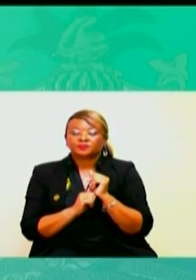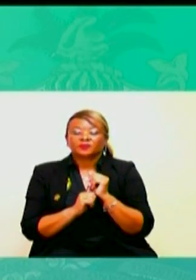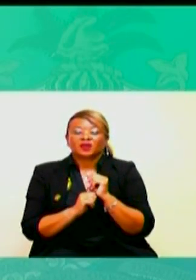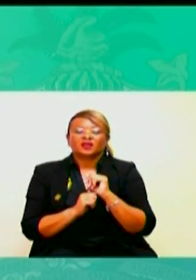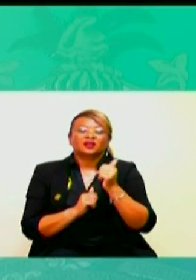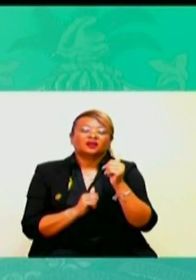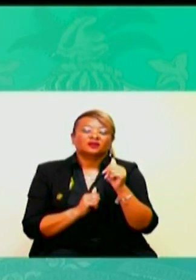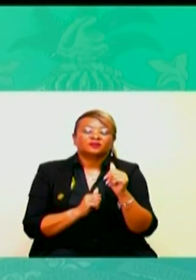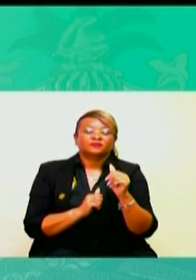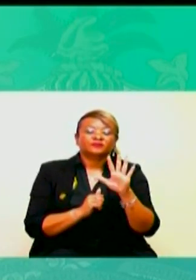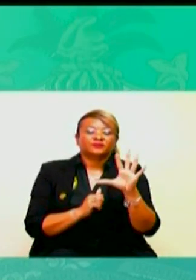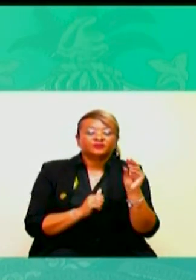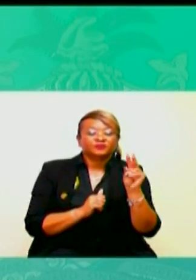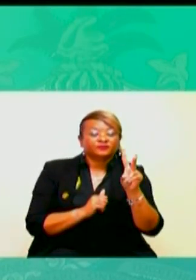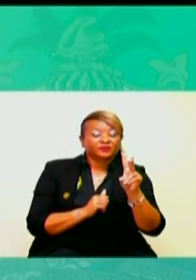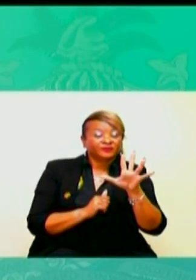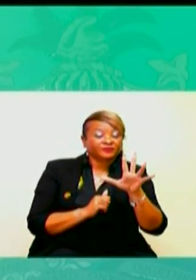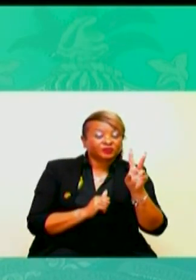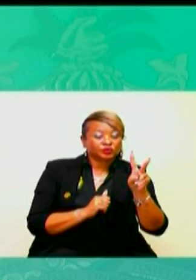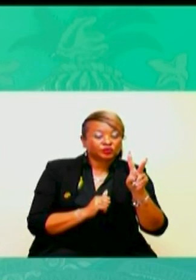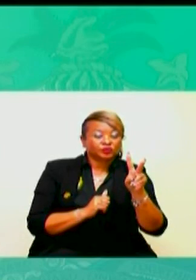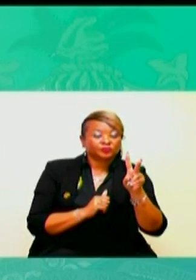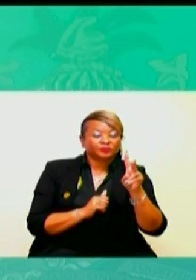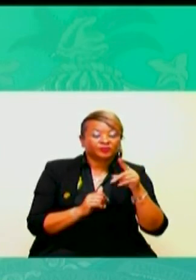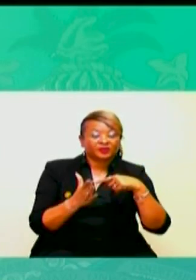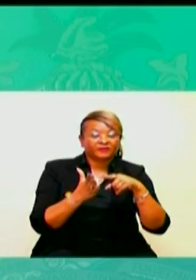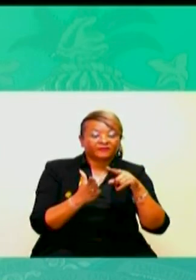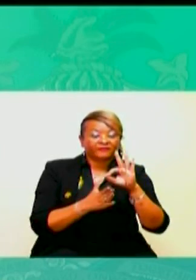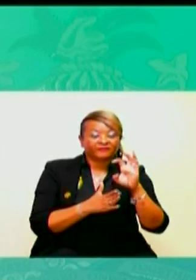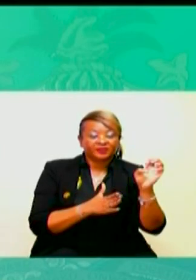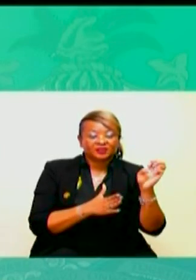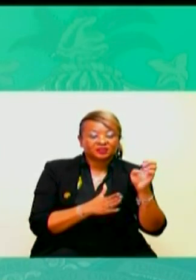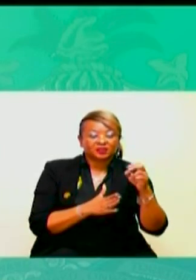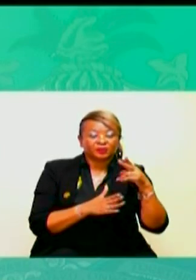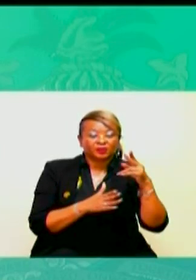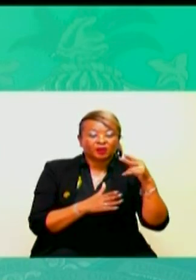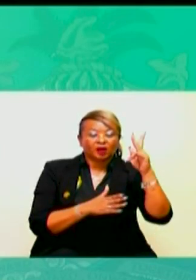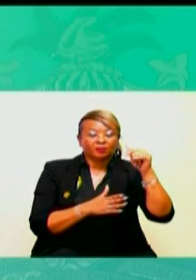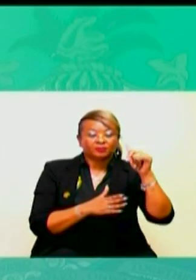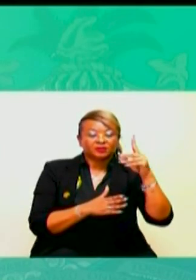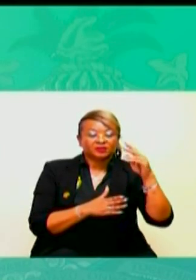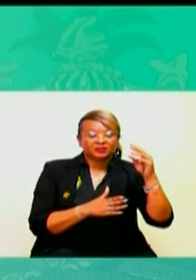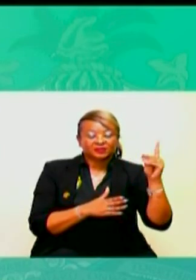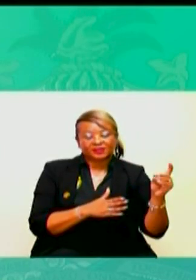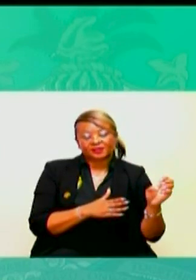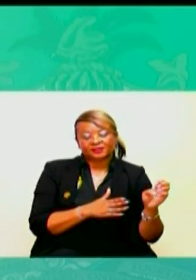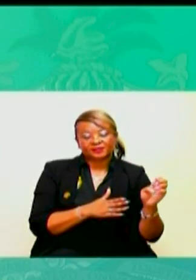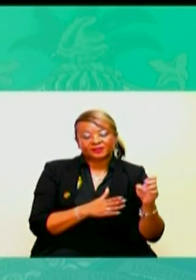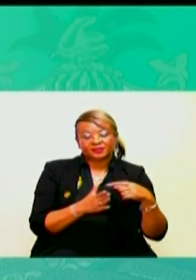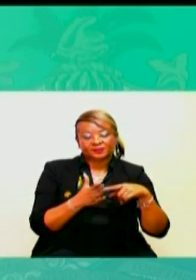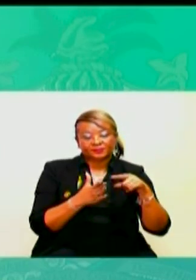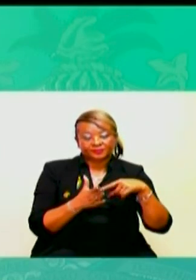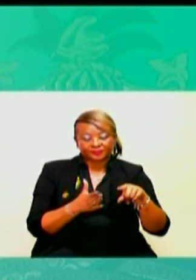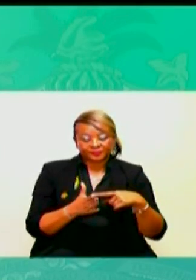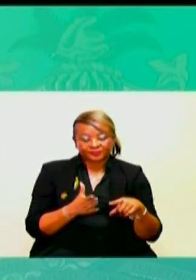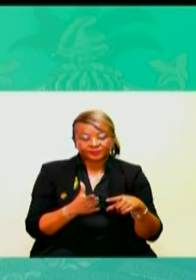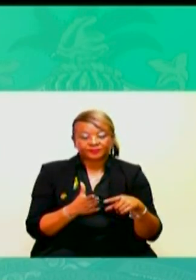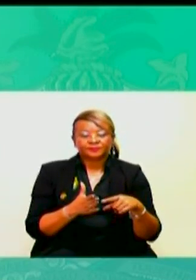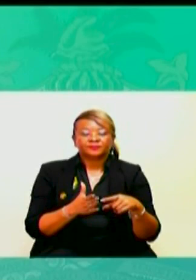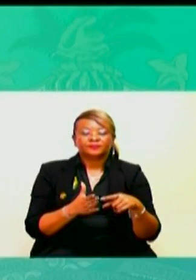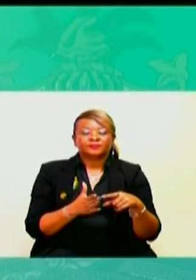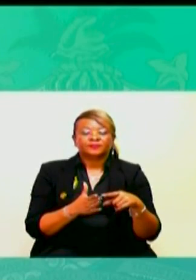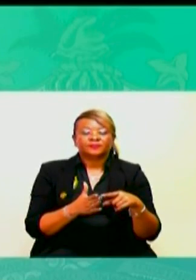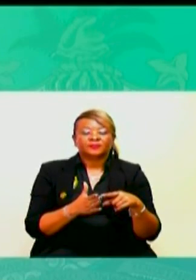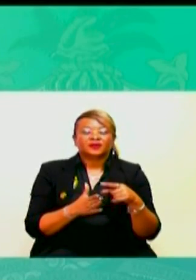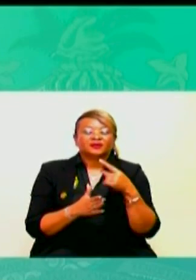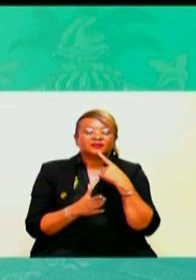been detained for delinquent fees, and they have brought those fees up to date. Madam Speaker, let me say that